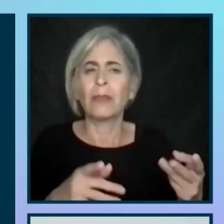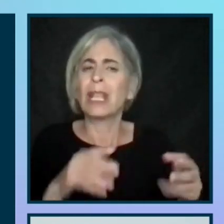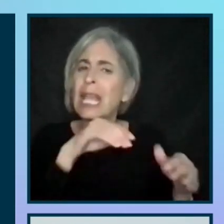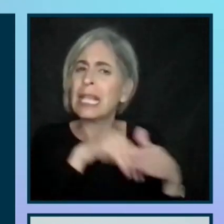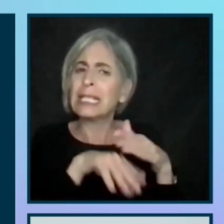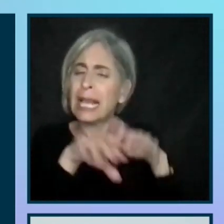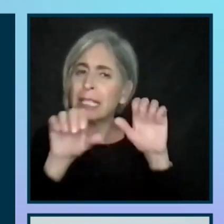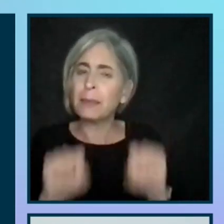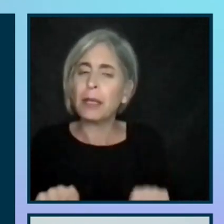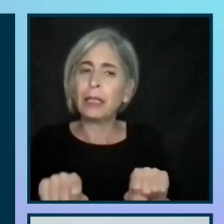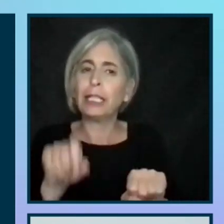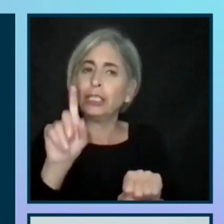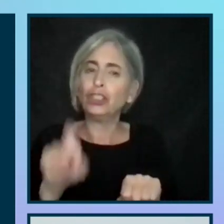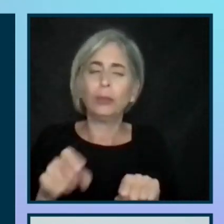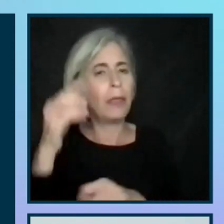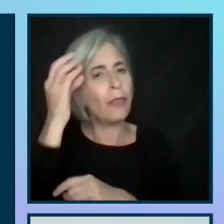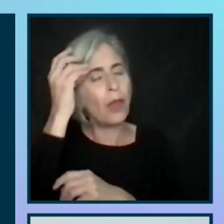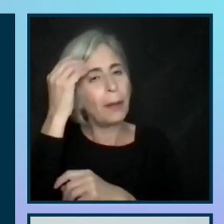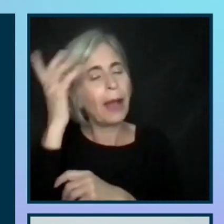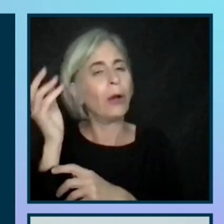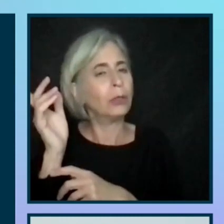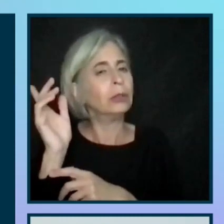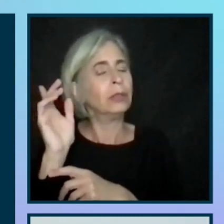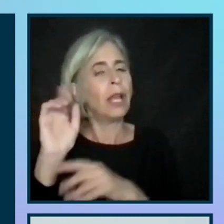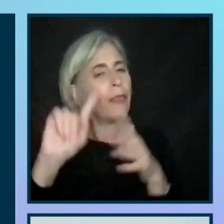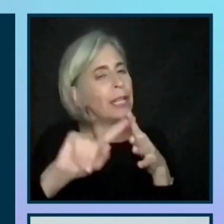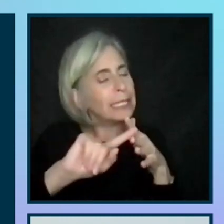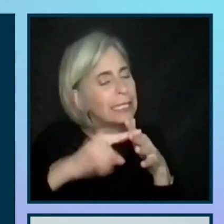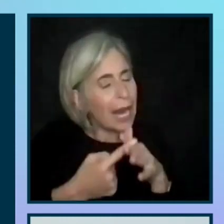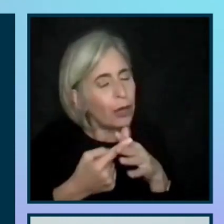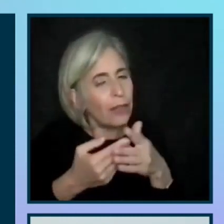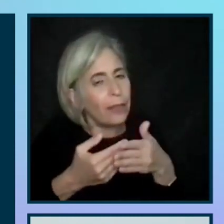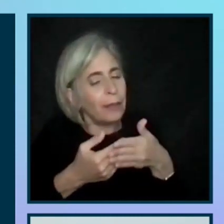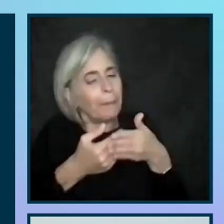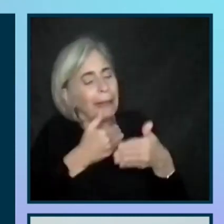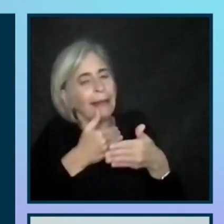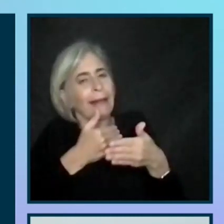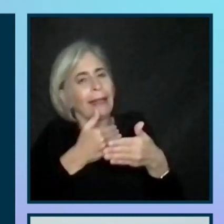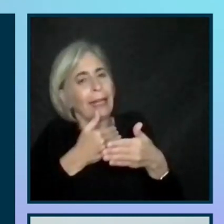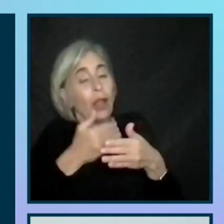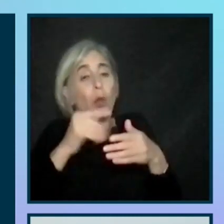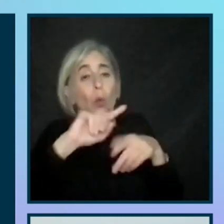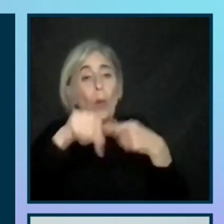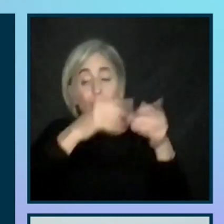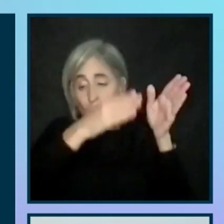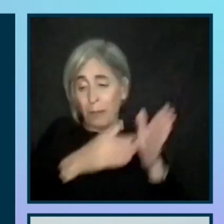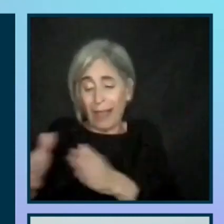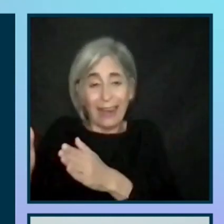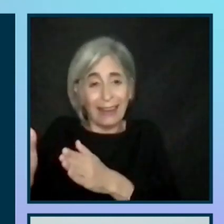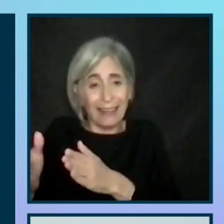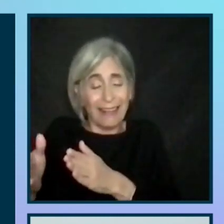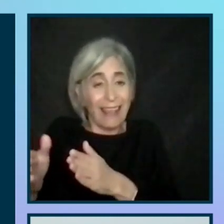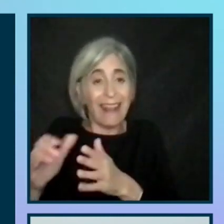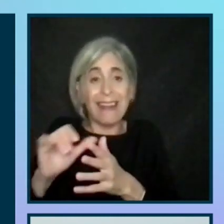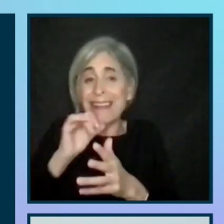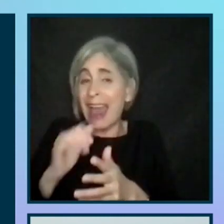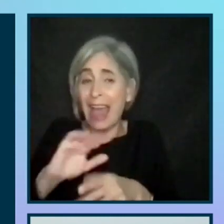Accessibility should be considered at the very start of the process, right in the planning stage, not after the product is